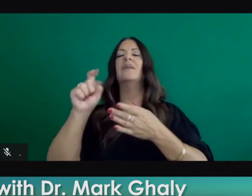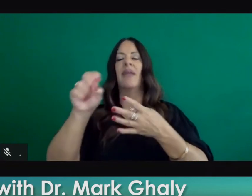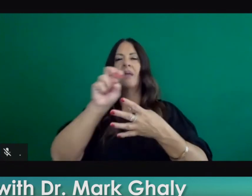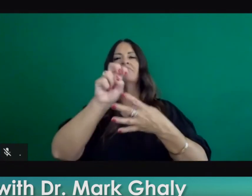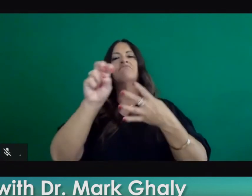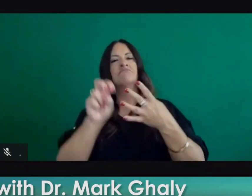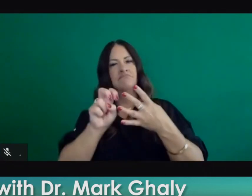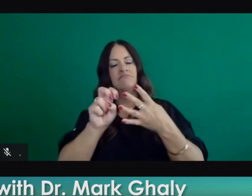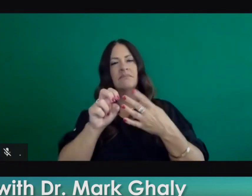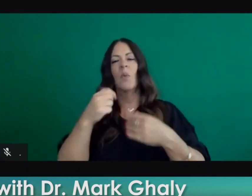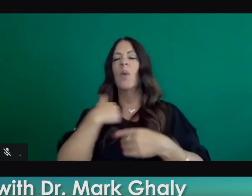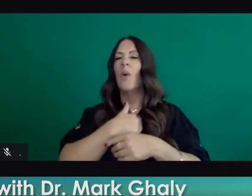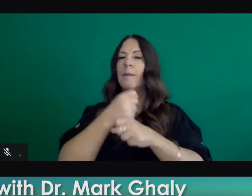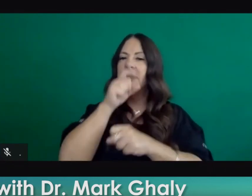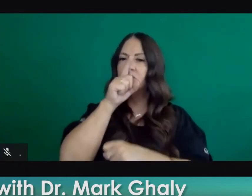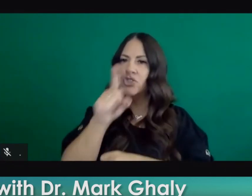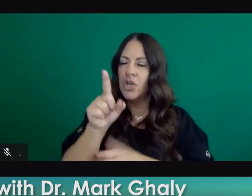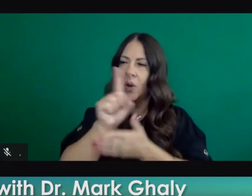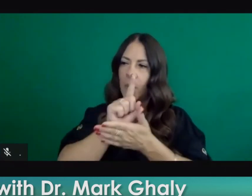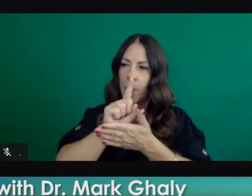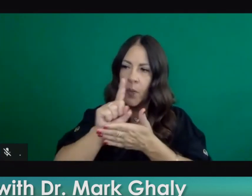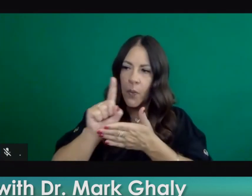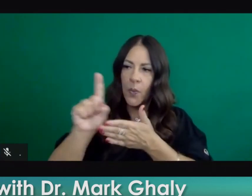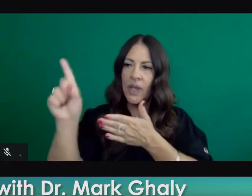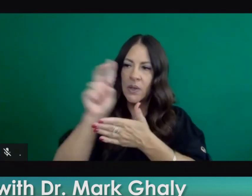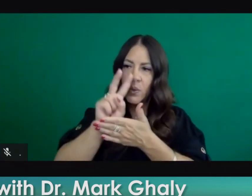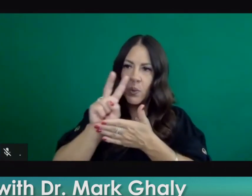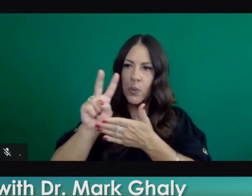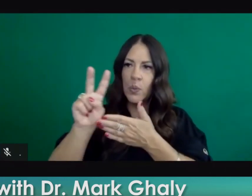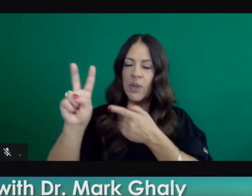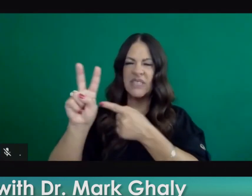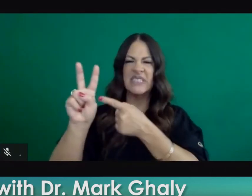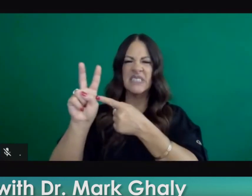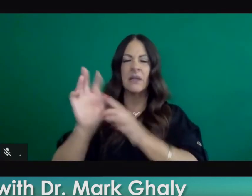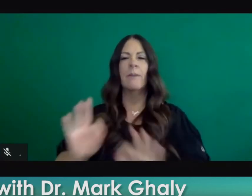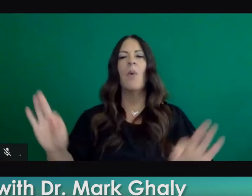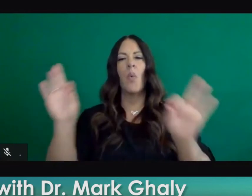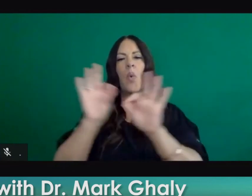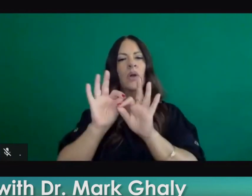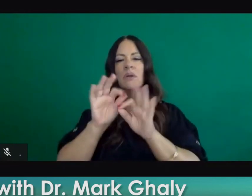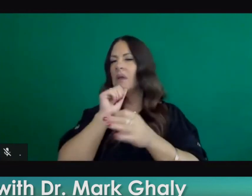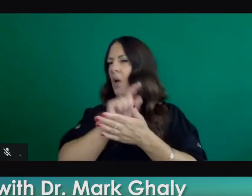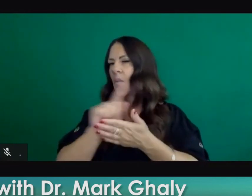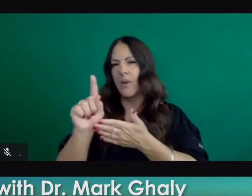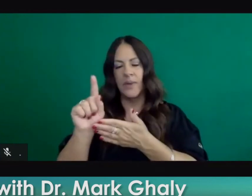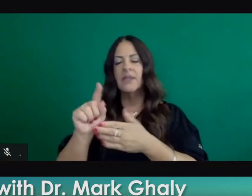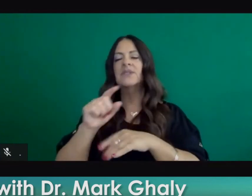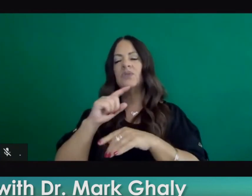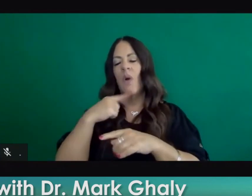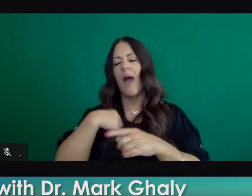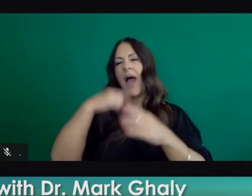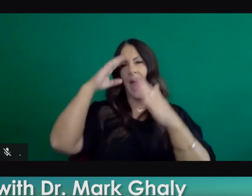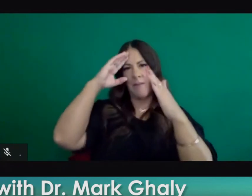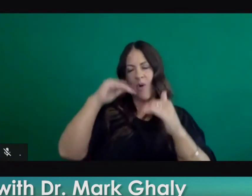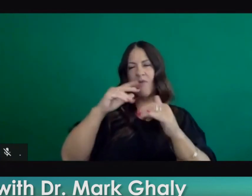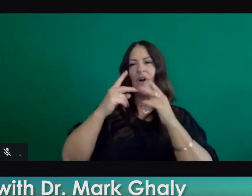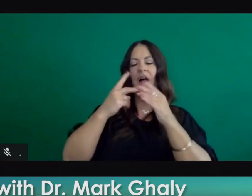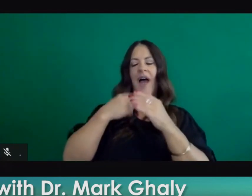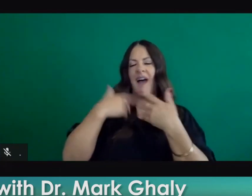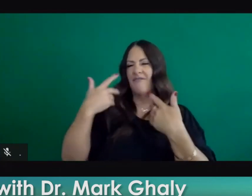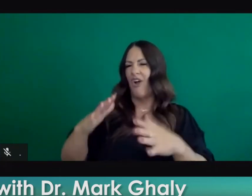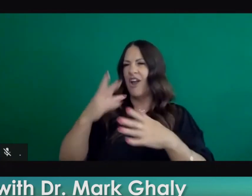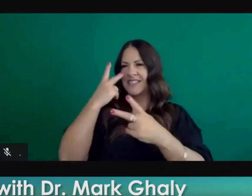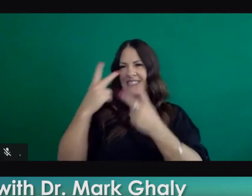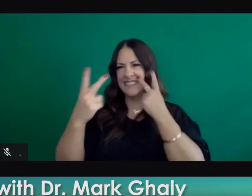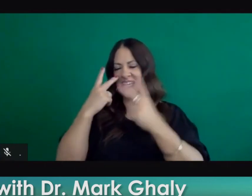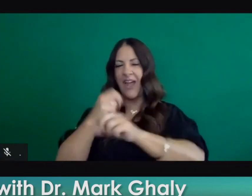for a week, we've done it for 2 weeks straight, and that allows us to move forward. So I'm hopeful, and we've seen it time and time again, that many counties that meet